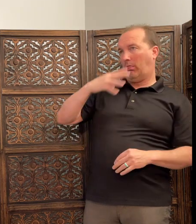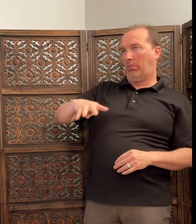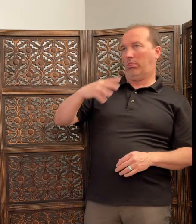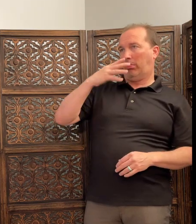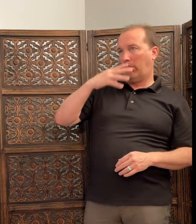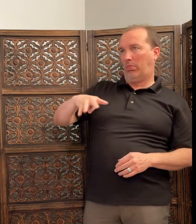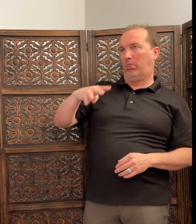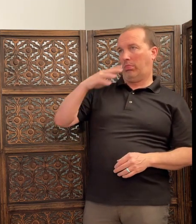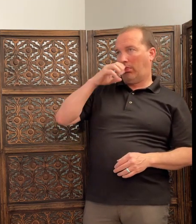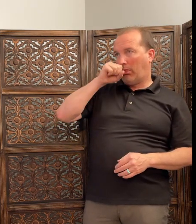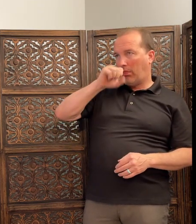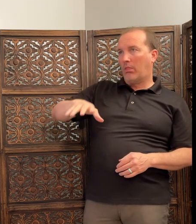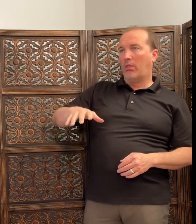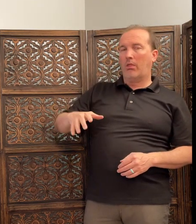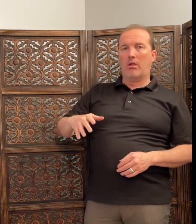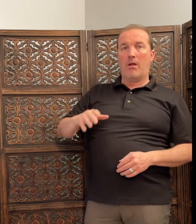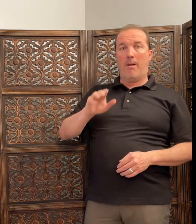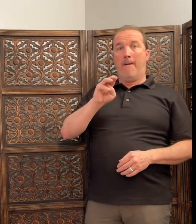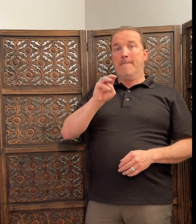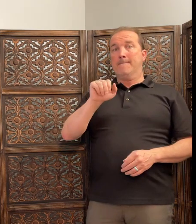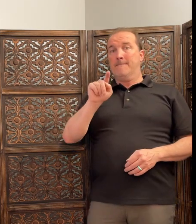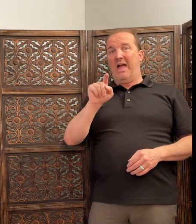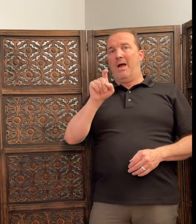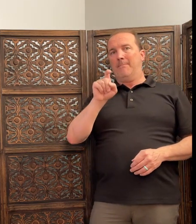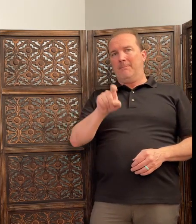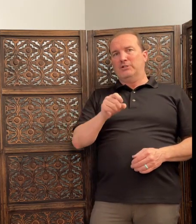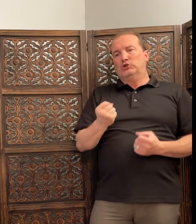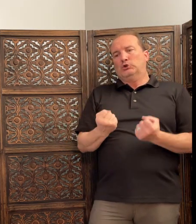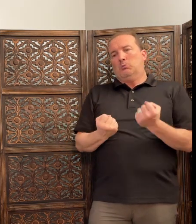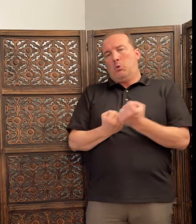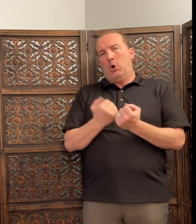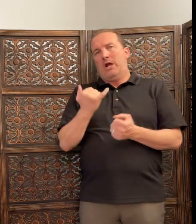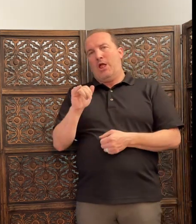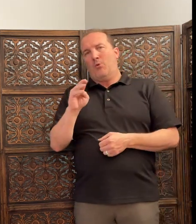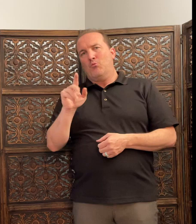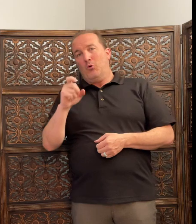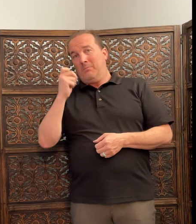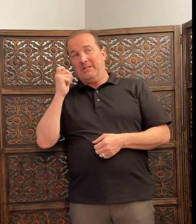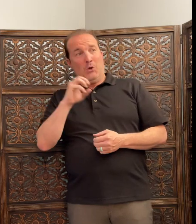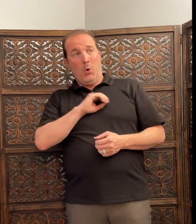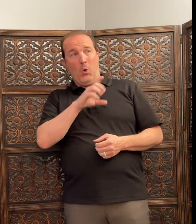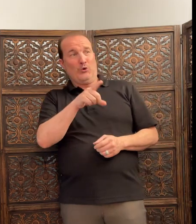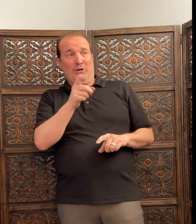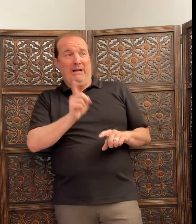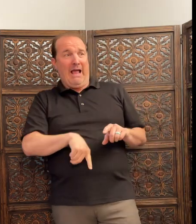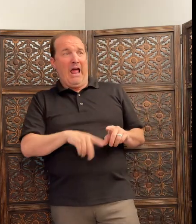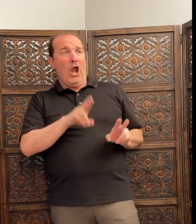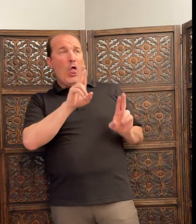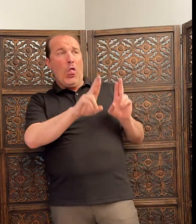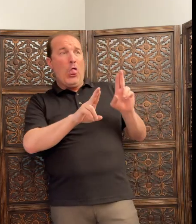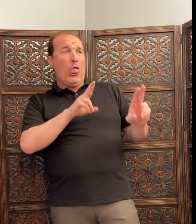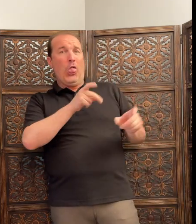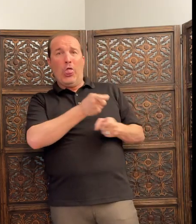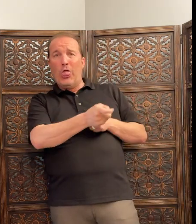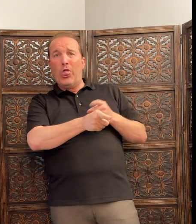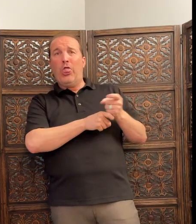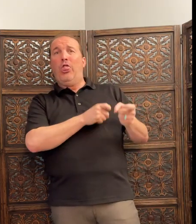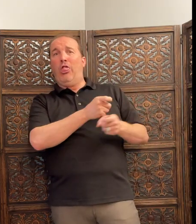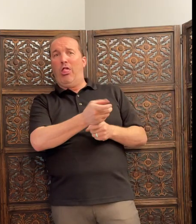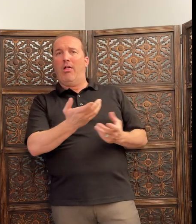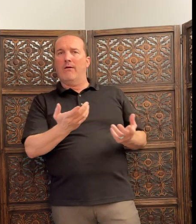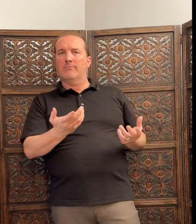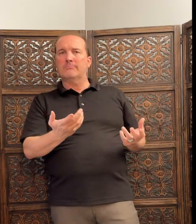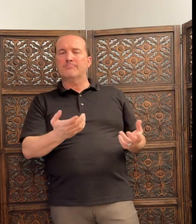story. It is because of Matt that the community must support the yellow mule when they see that the owner is incapable.